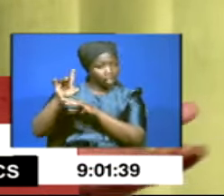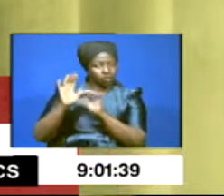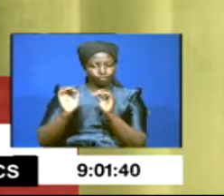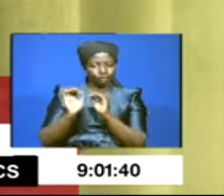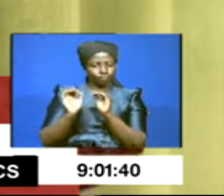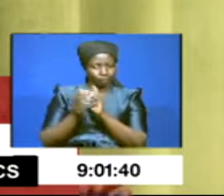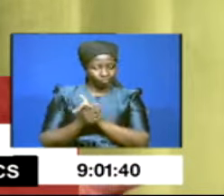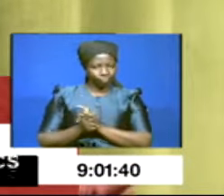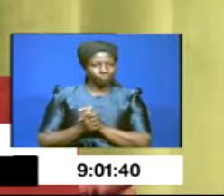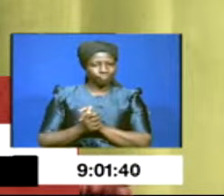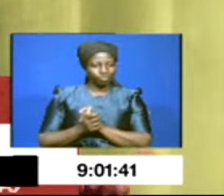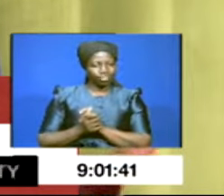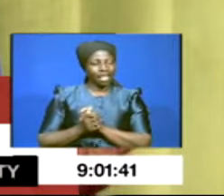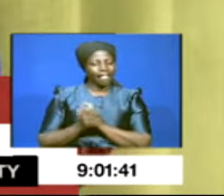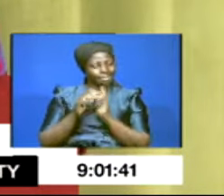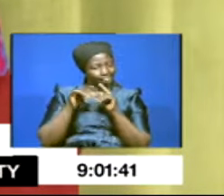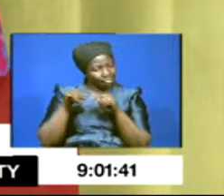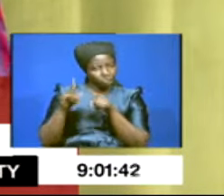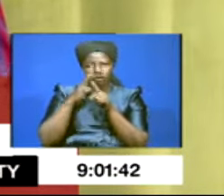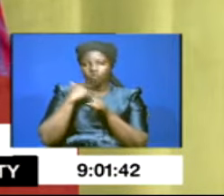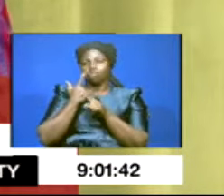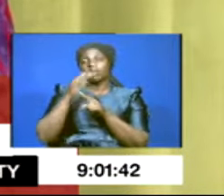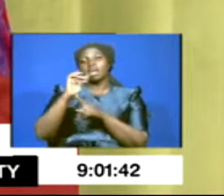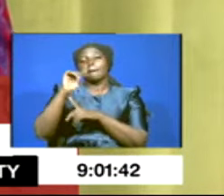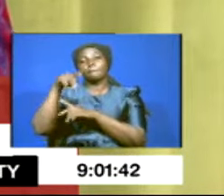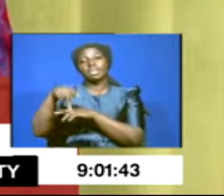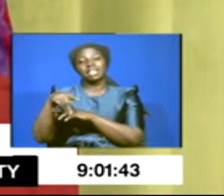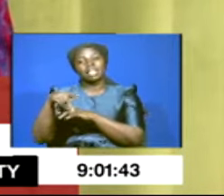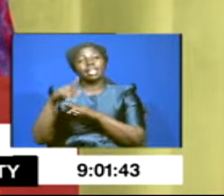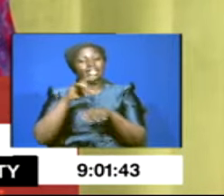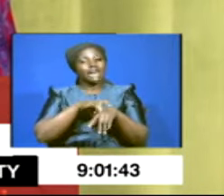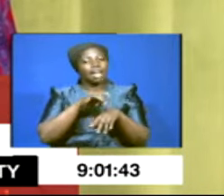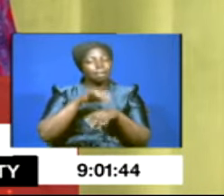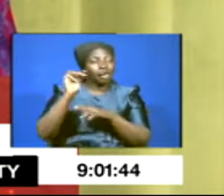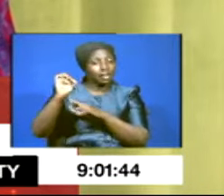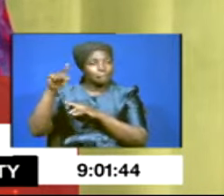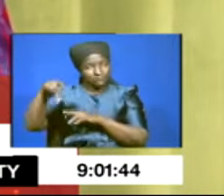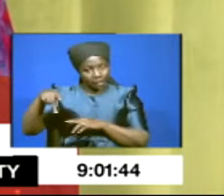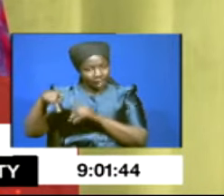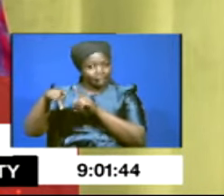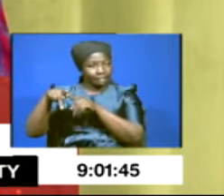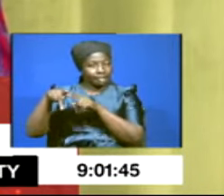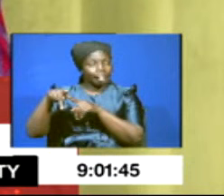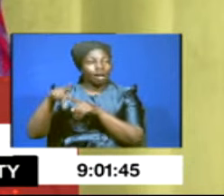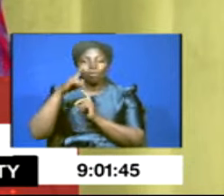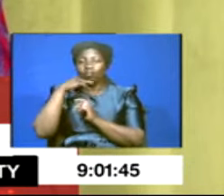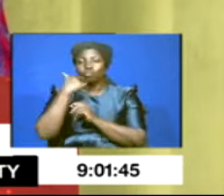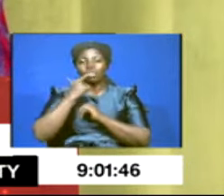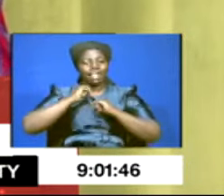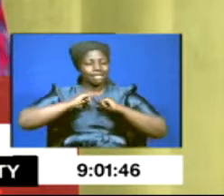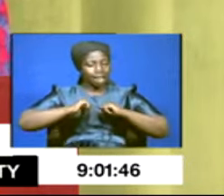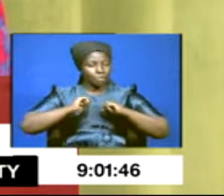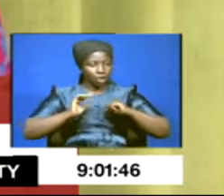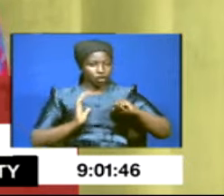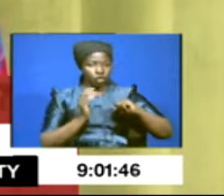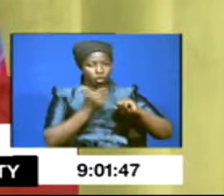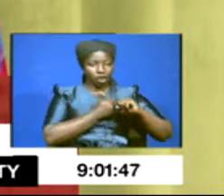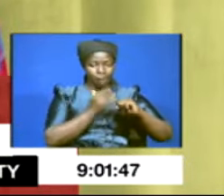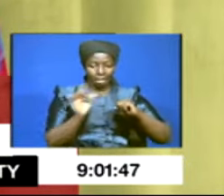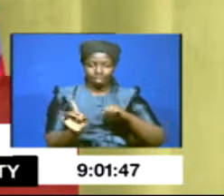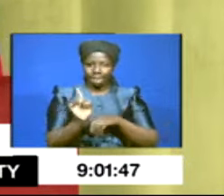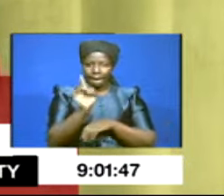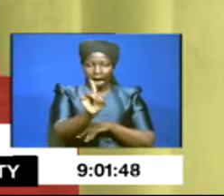know, they are members of the legislature. So when a member of parliament, who is a chairman of a committee, stands